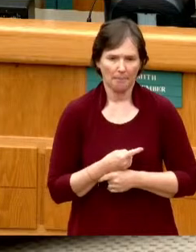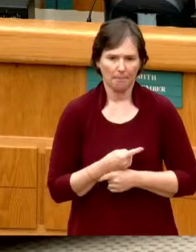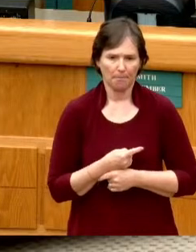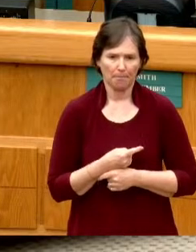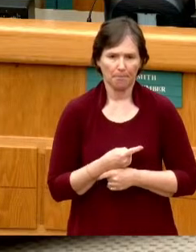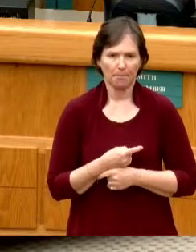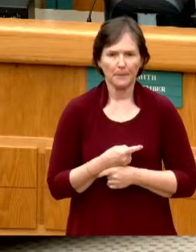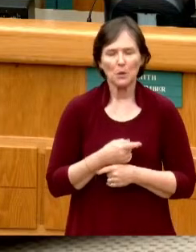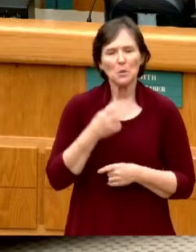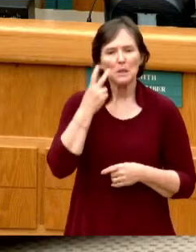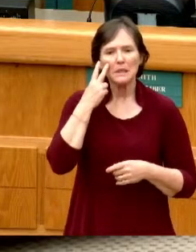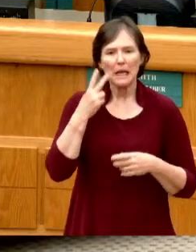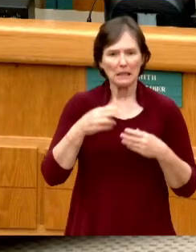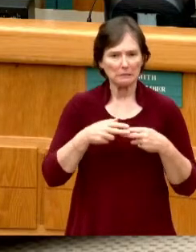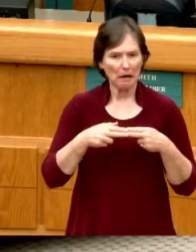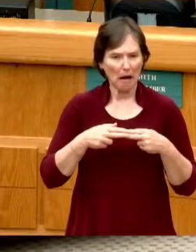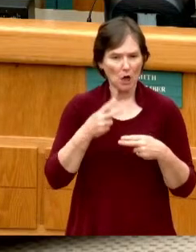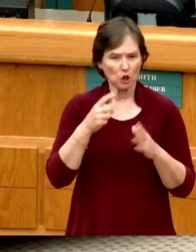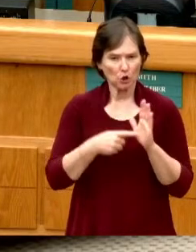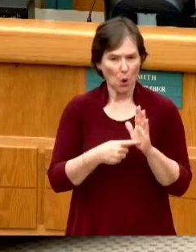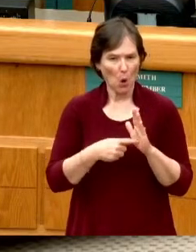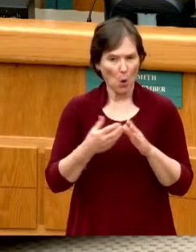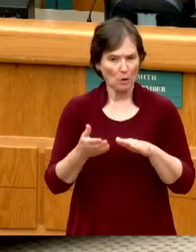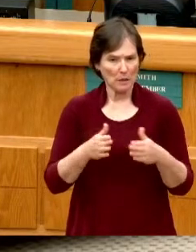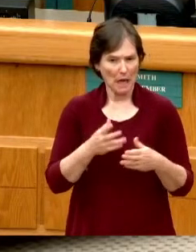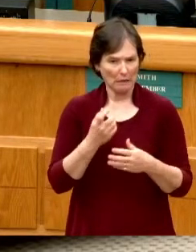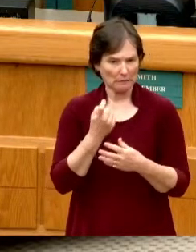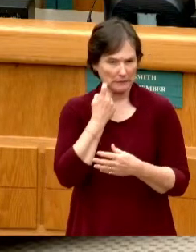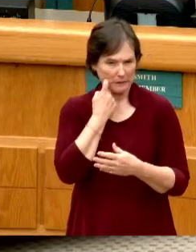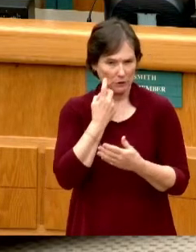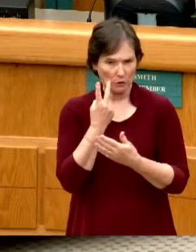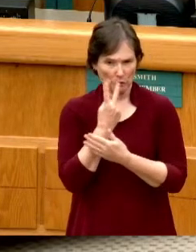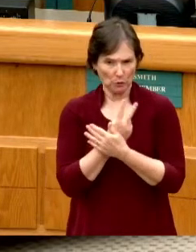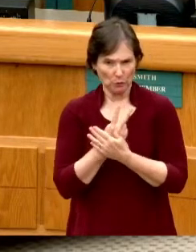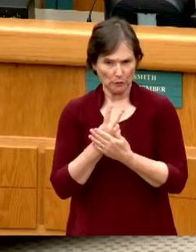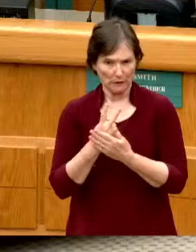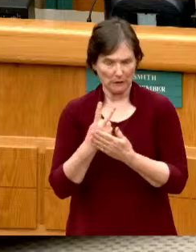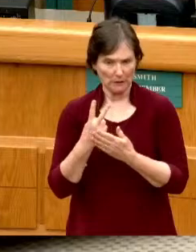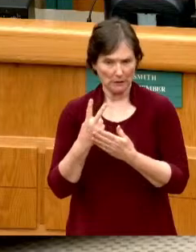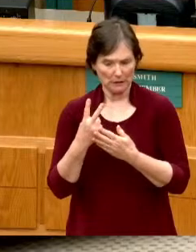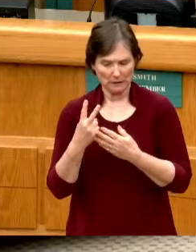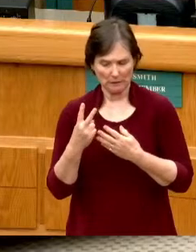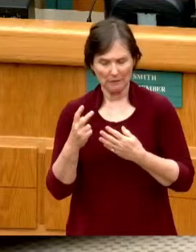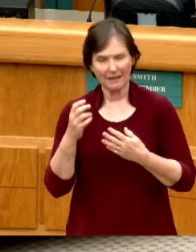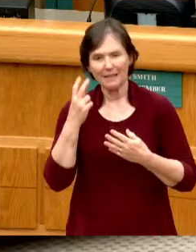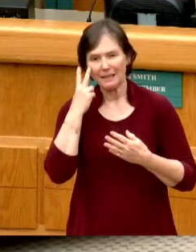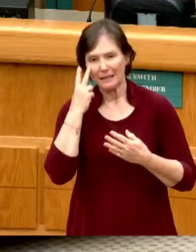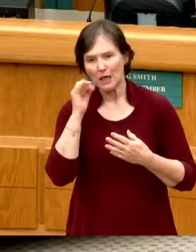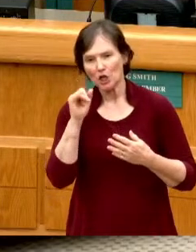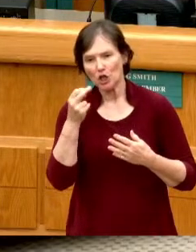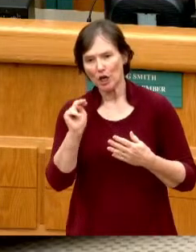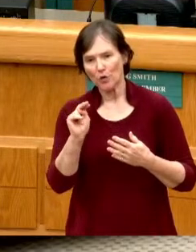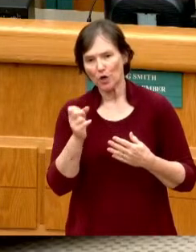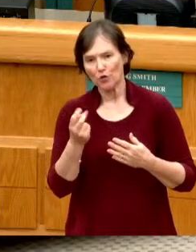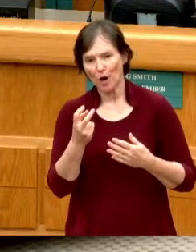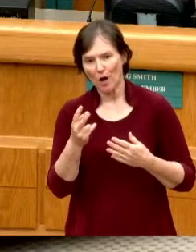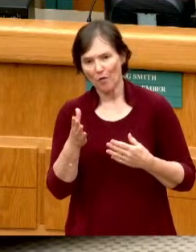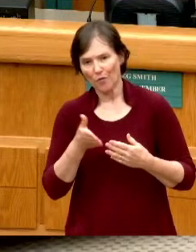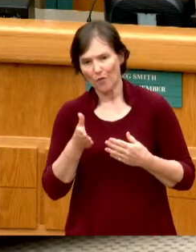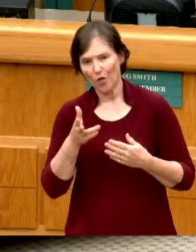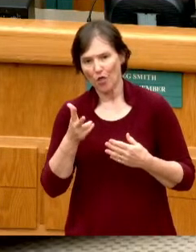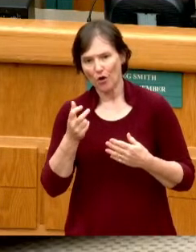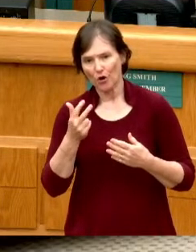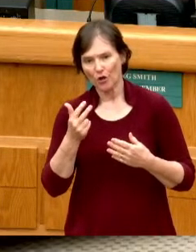2 weeks. If you split those right where January 12th and January 13th is, the first